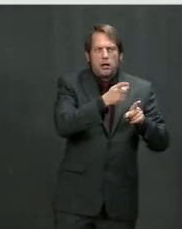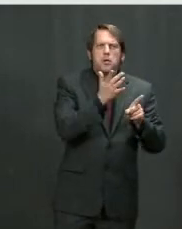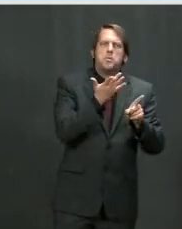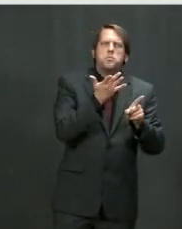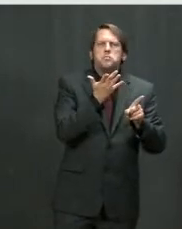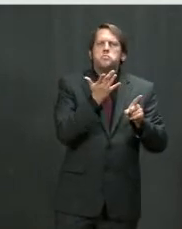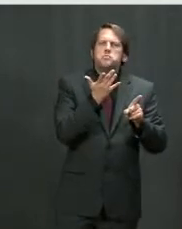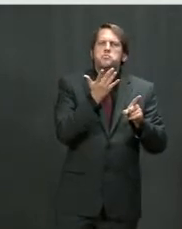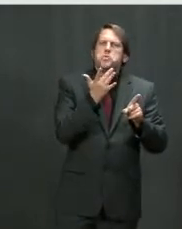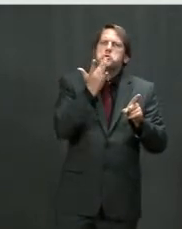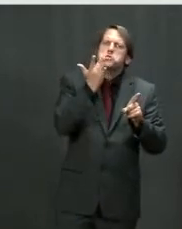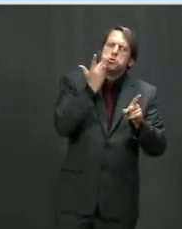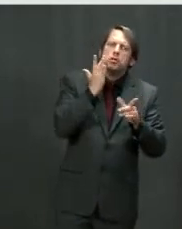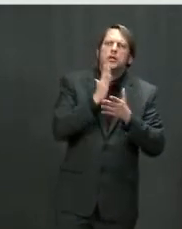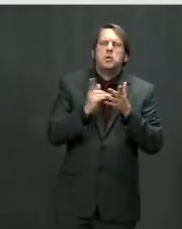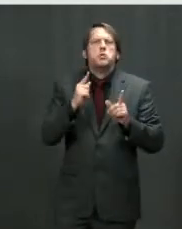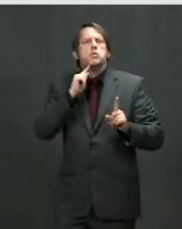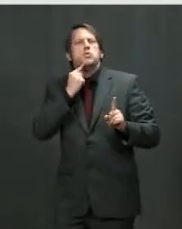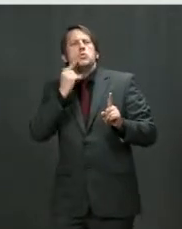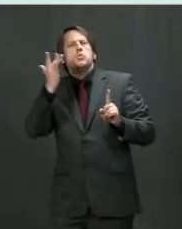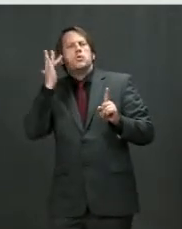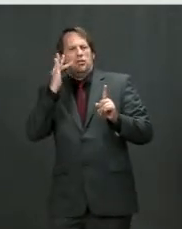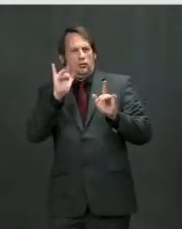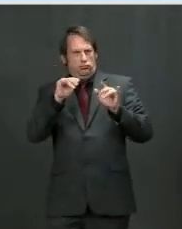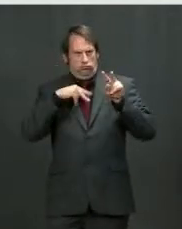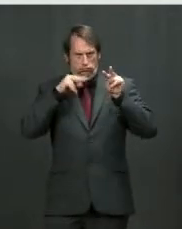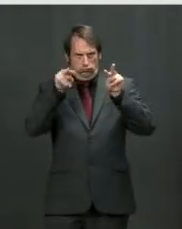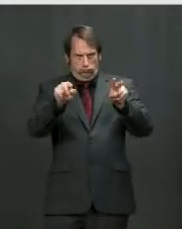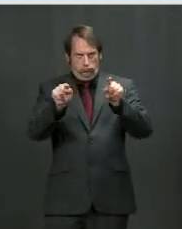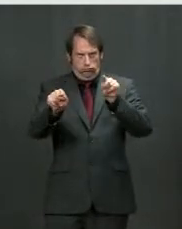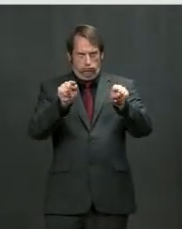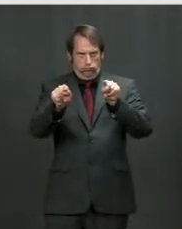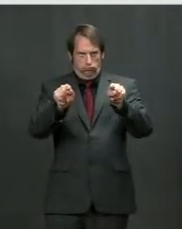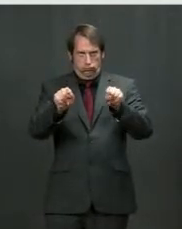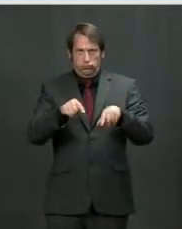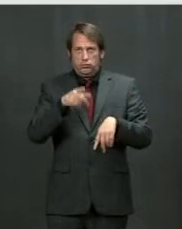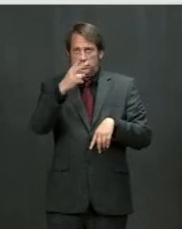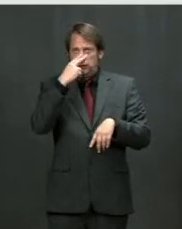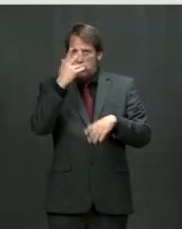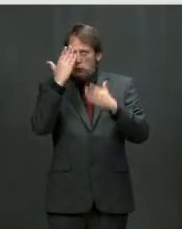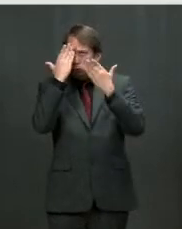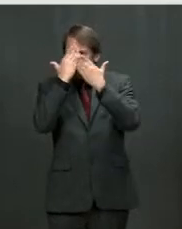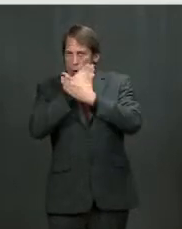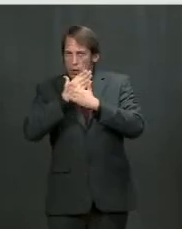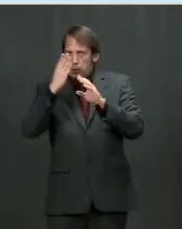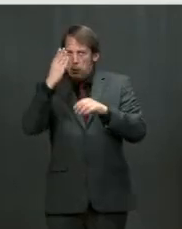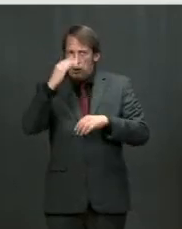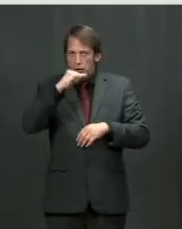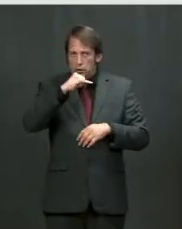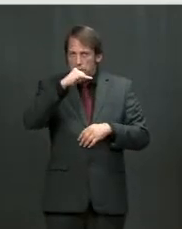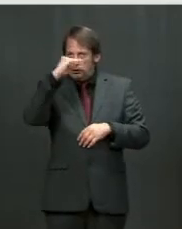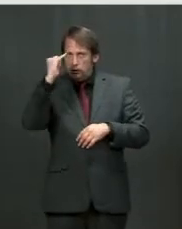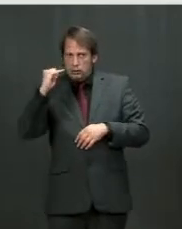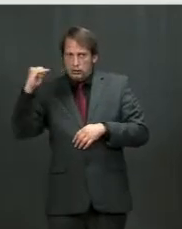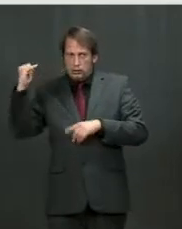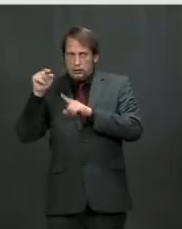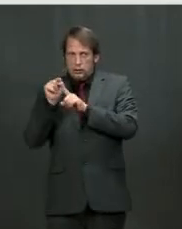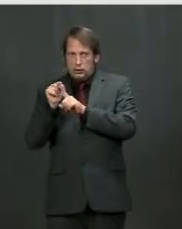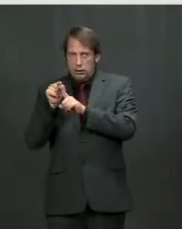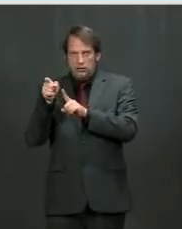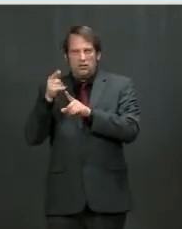On the right-hand part of the slide, the darker blue line is the neutralizing antibody level